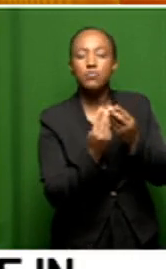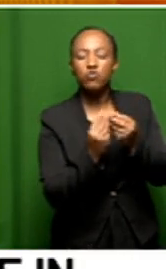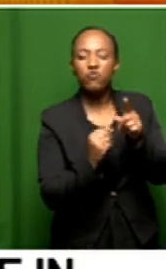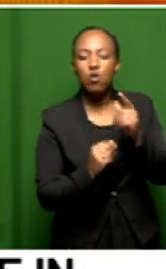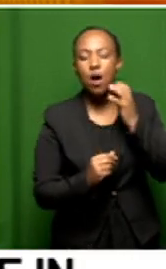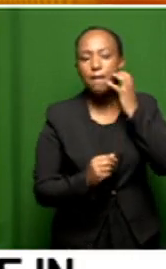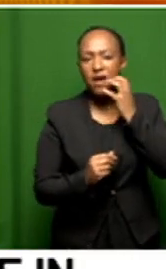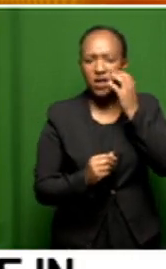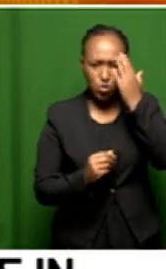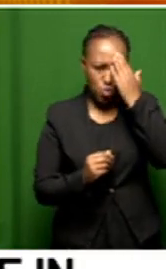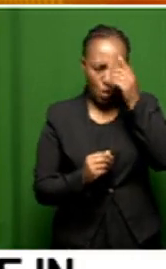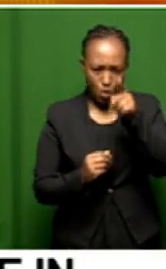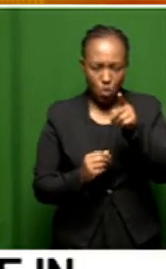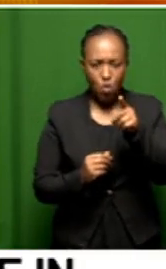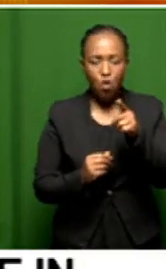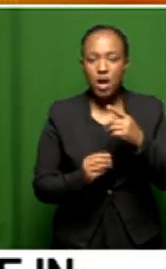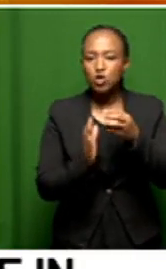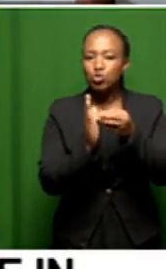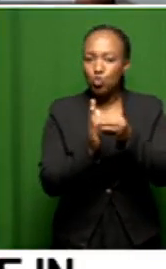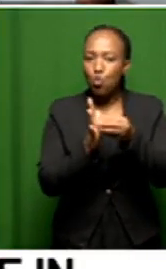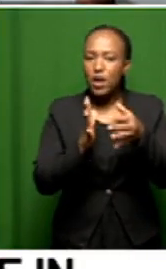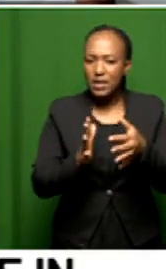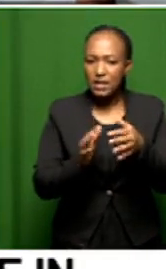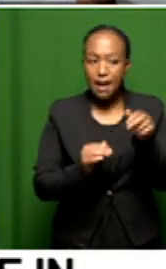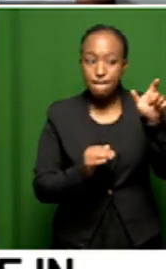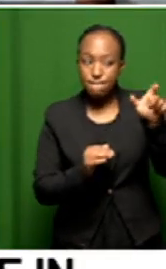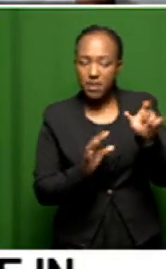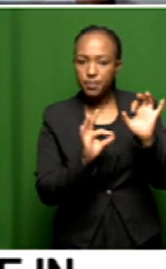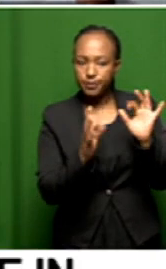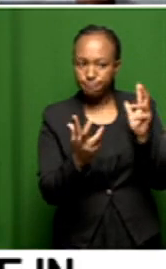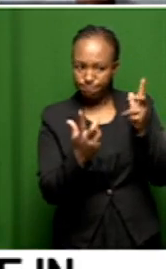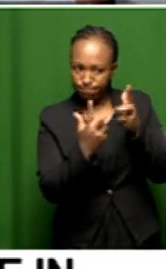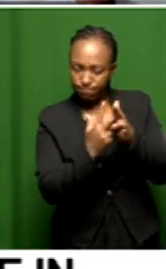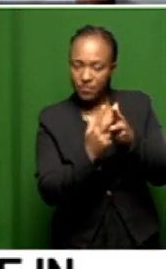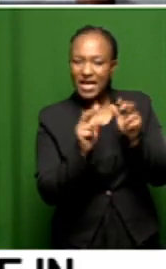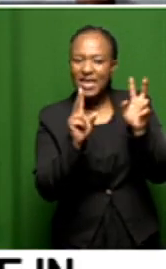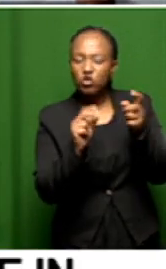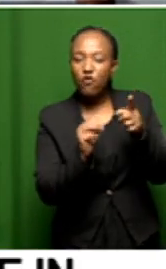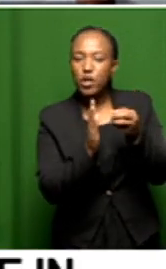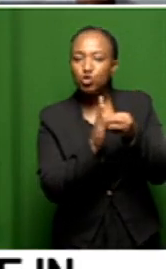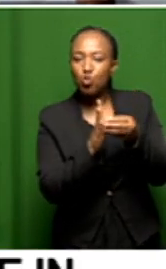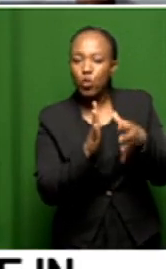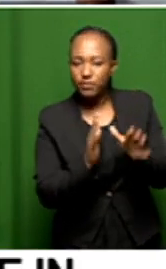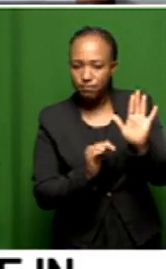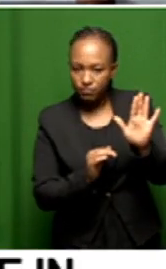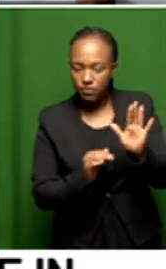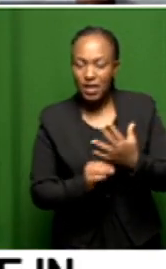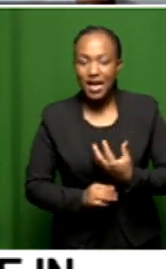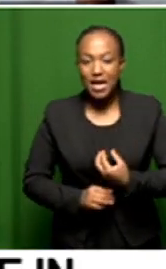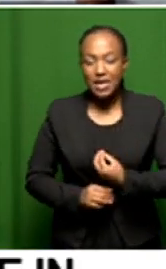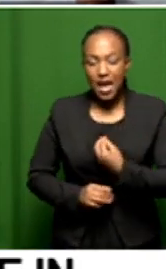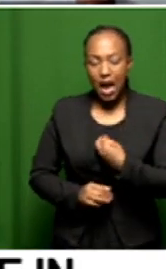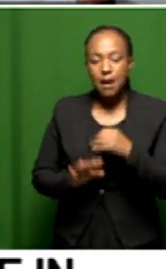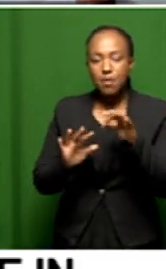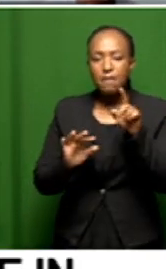Braamfontein is largely dominated by students. So that person must speak to issues of students. So what I'm saying is that young people must